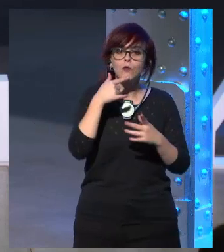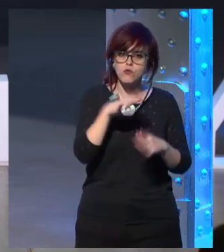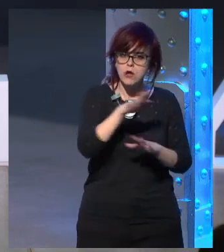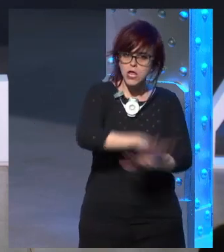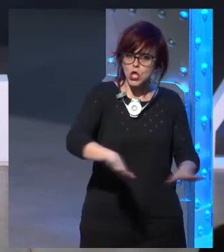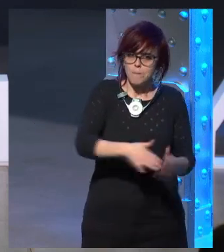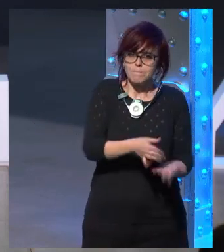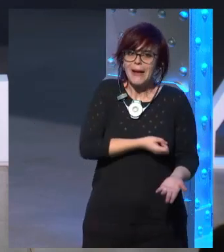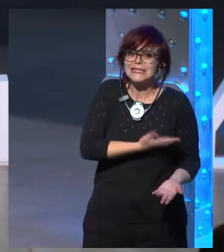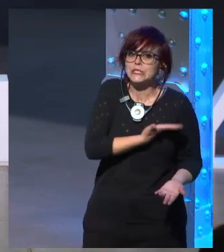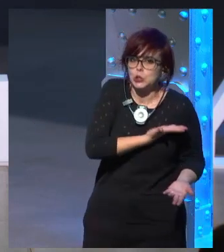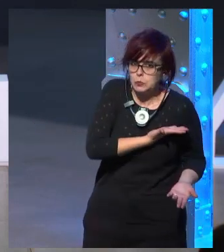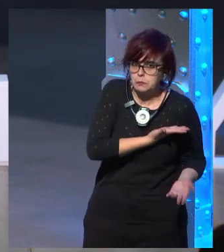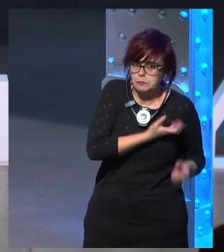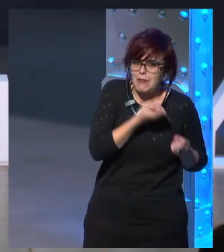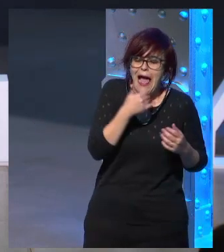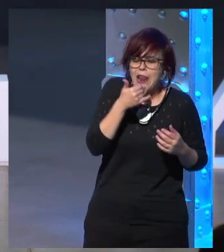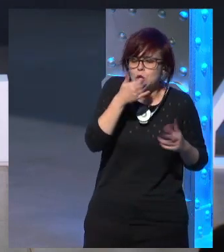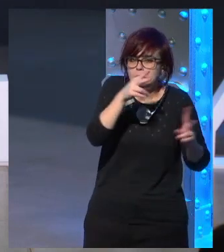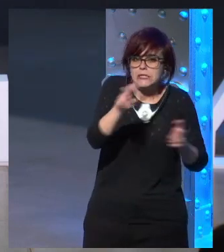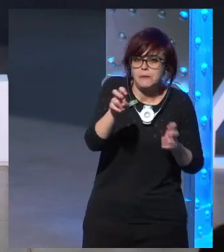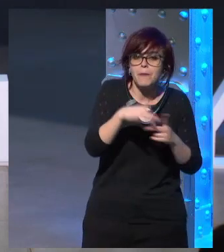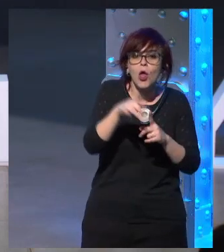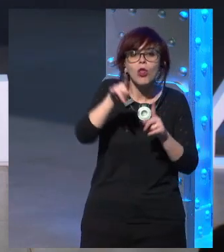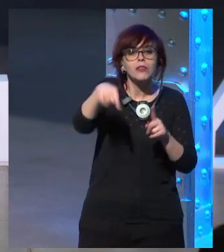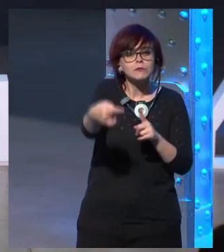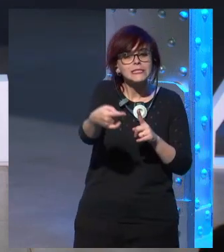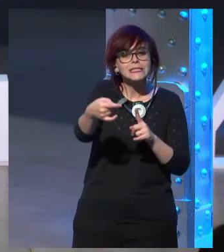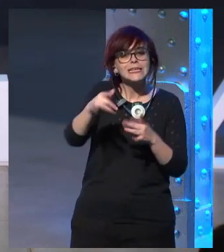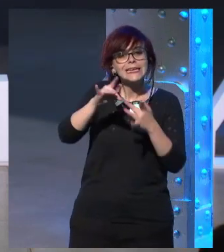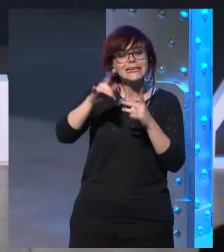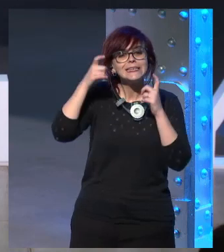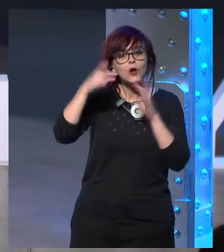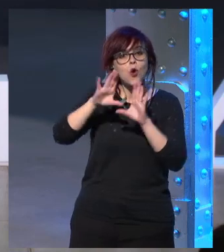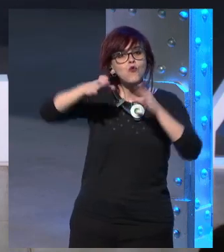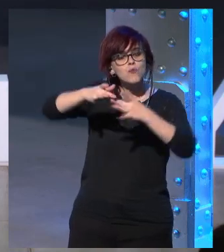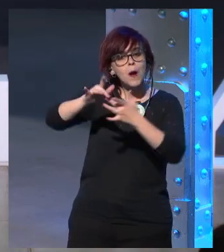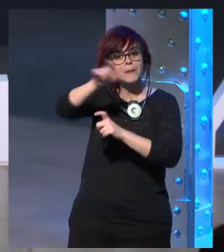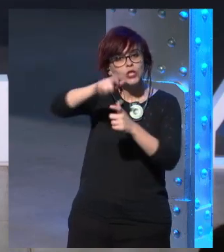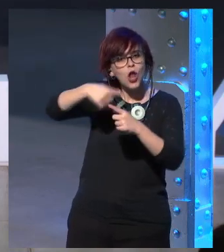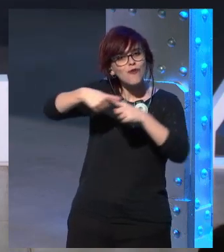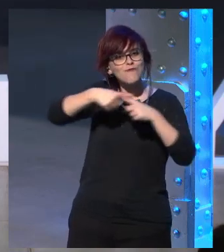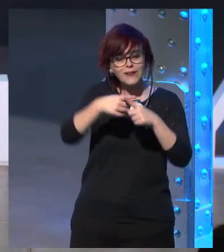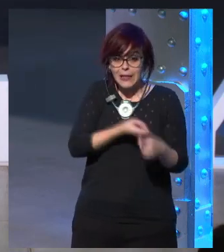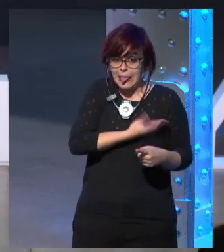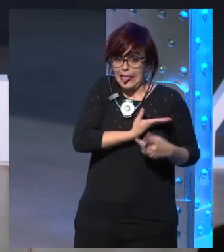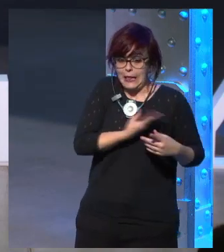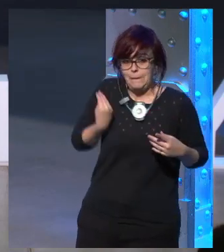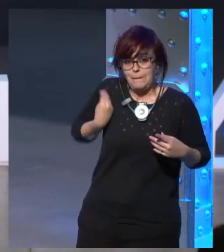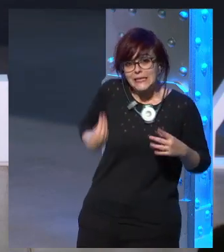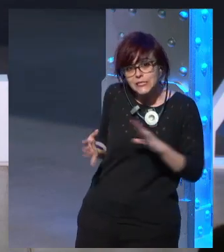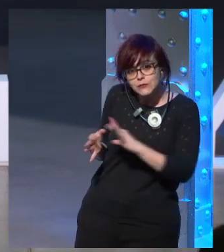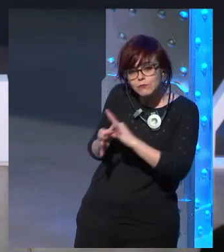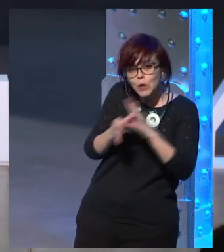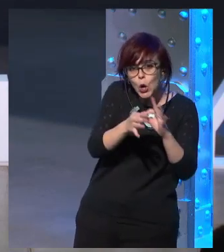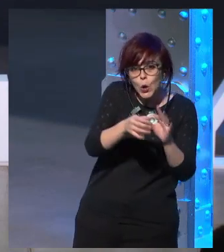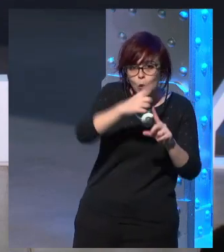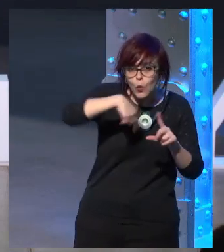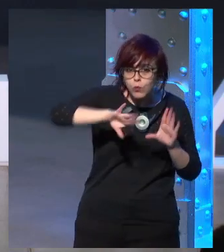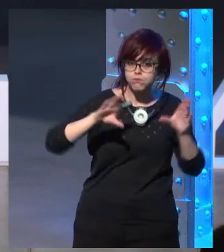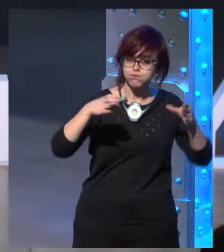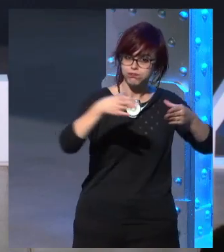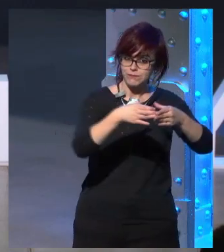that has a passion can connect with other people that share this passion, and thanks to this connection, and this